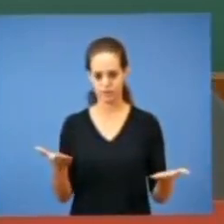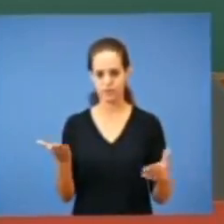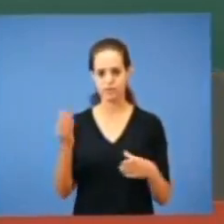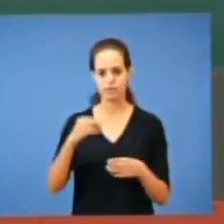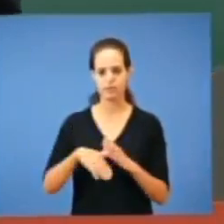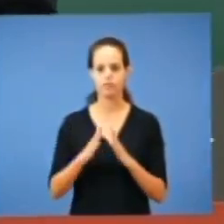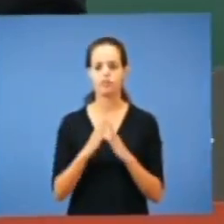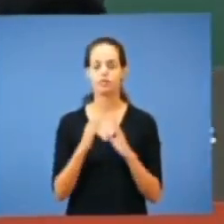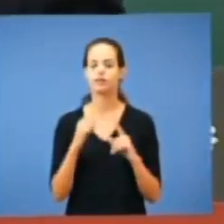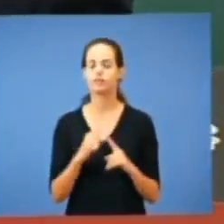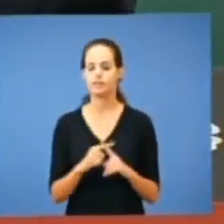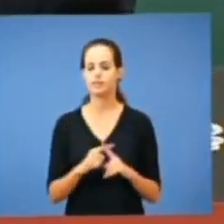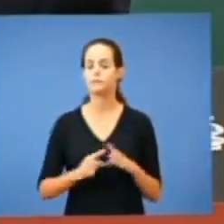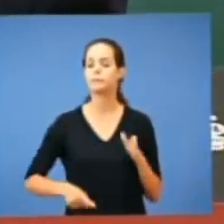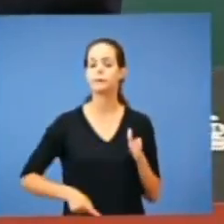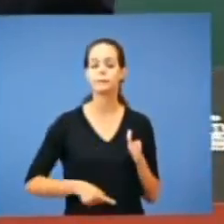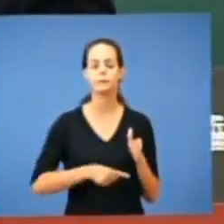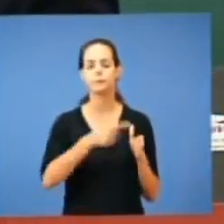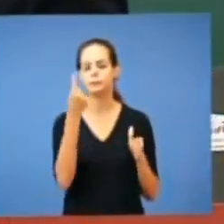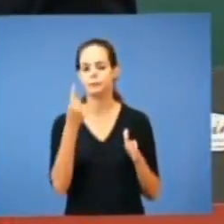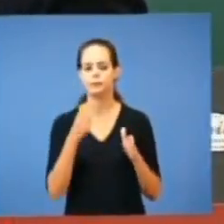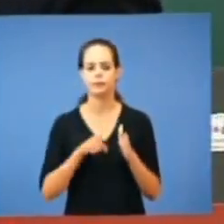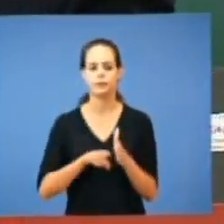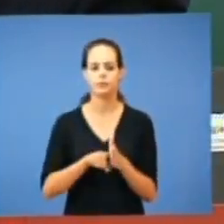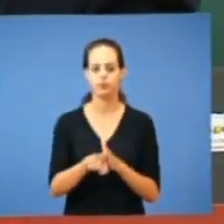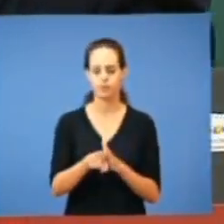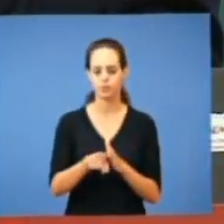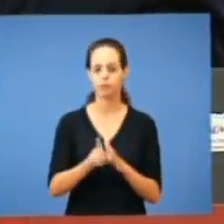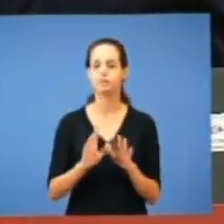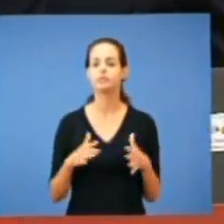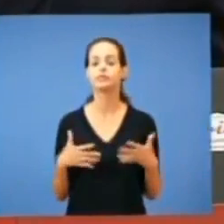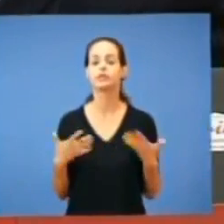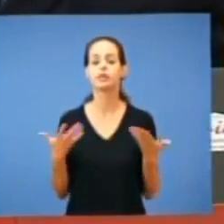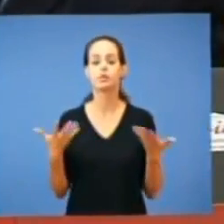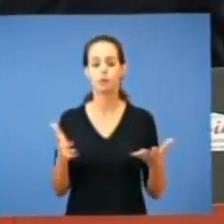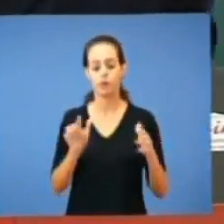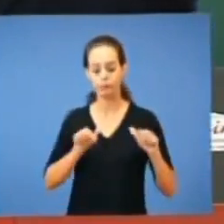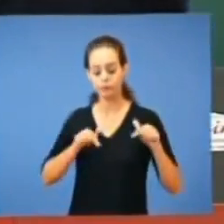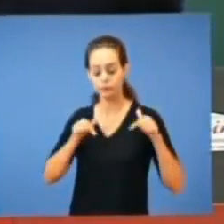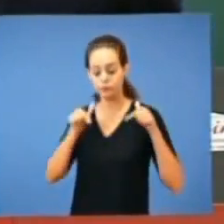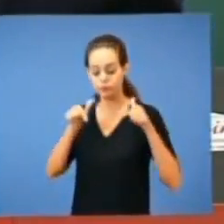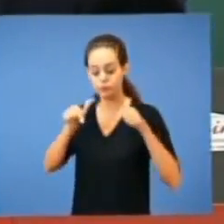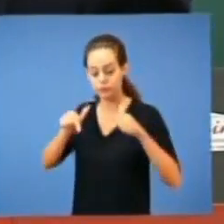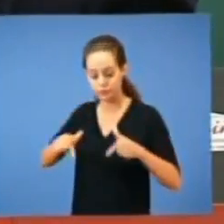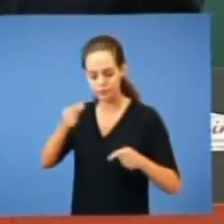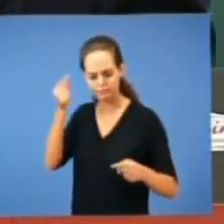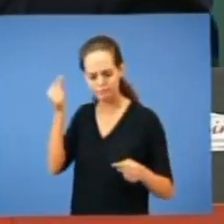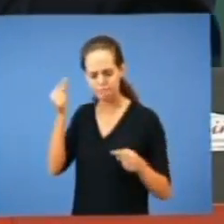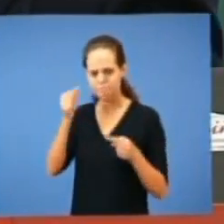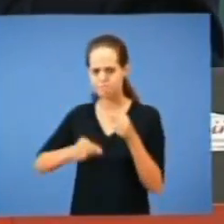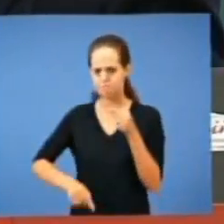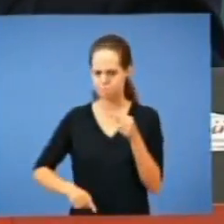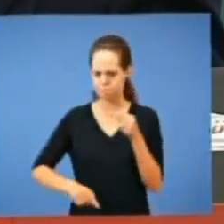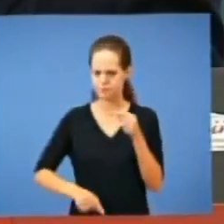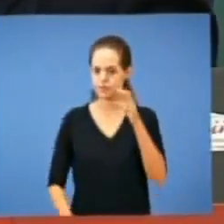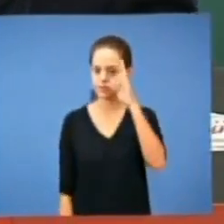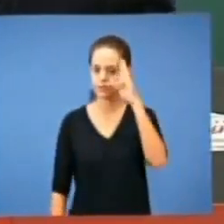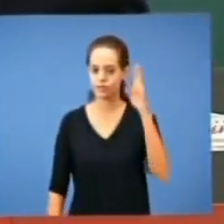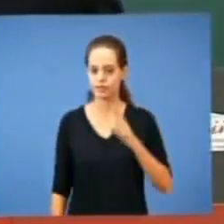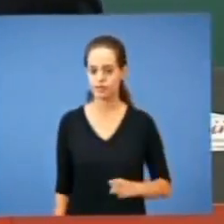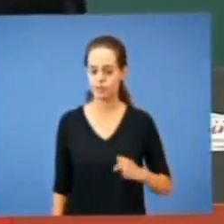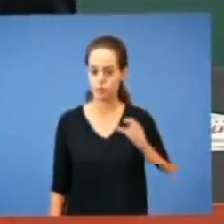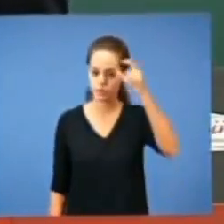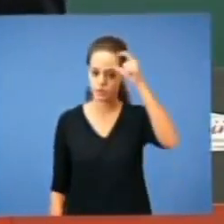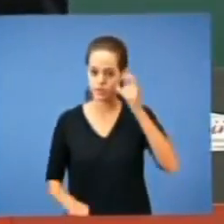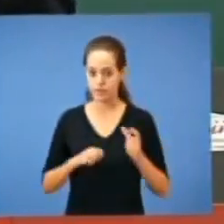Braden. So let's go. So the first question is here. What was direction of the world,